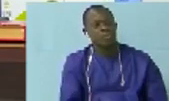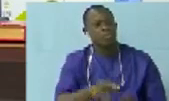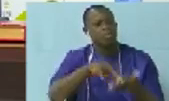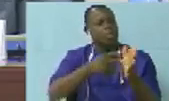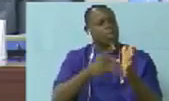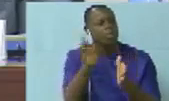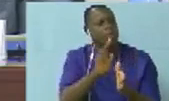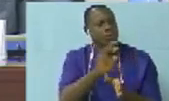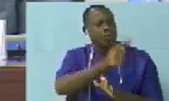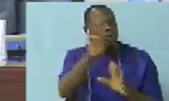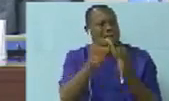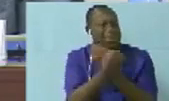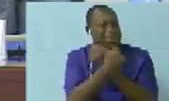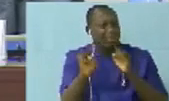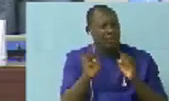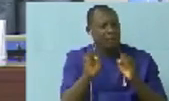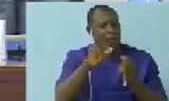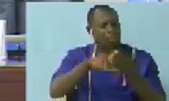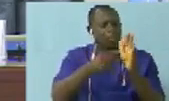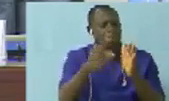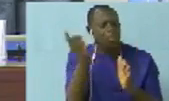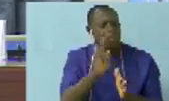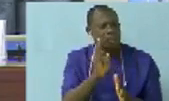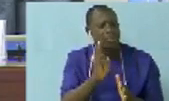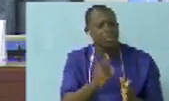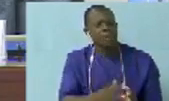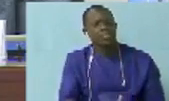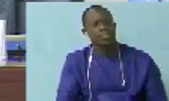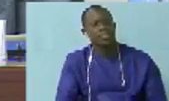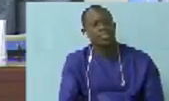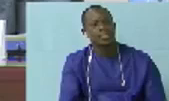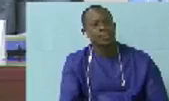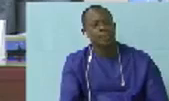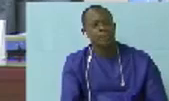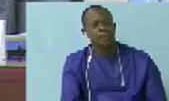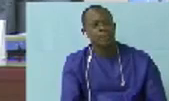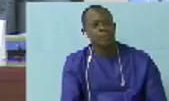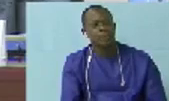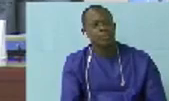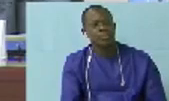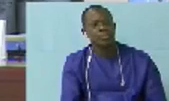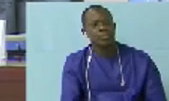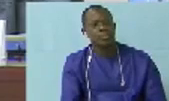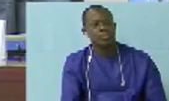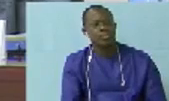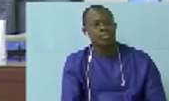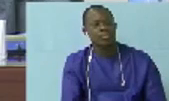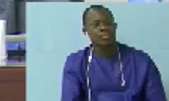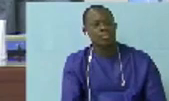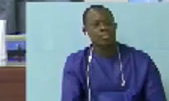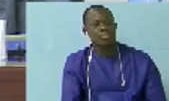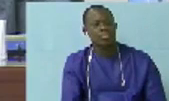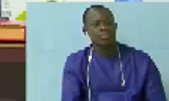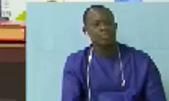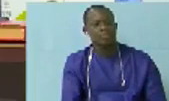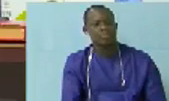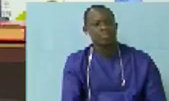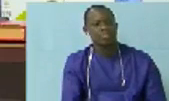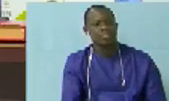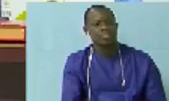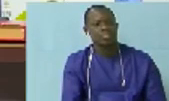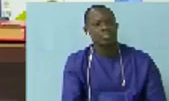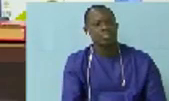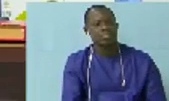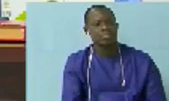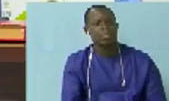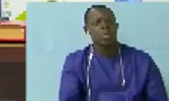mean by it was not safe for you? Mune sabu ko man koy pour ka kuma kan siva fono. The council, I